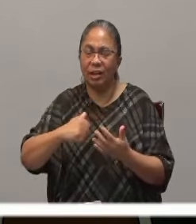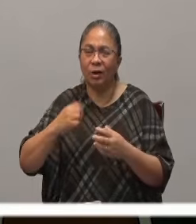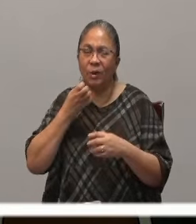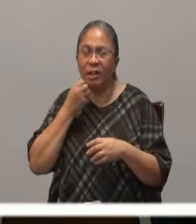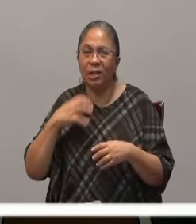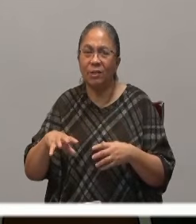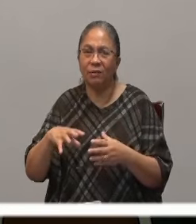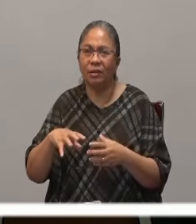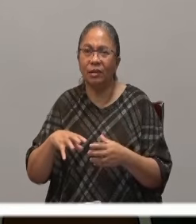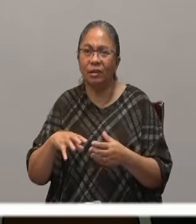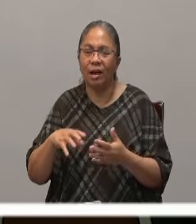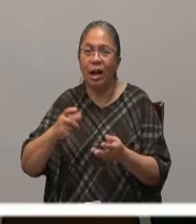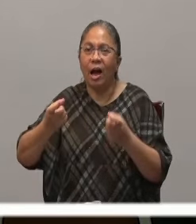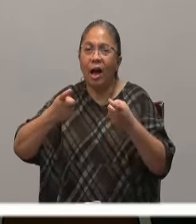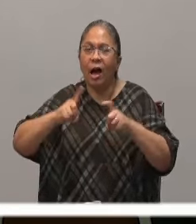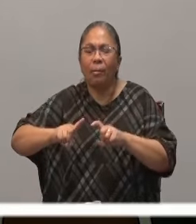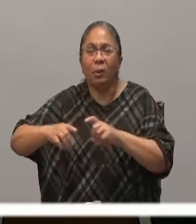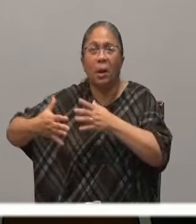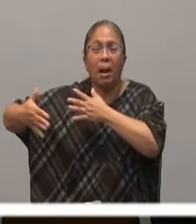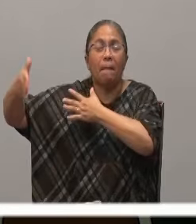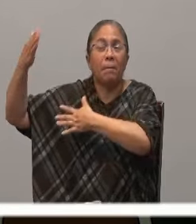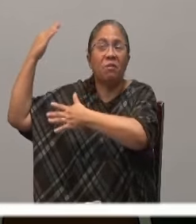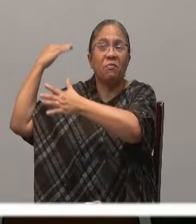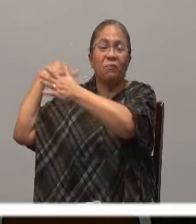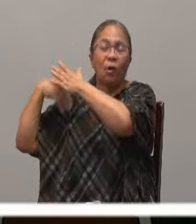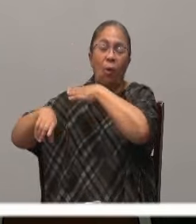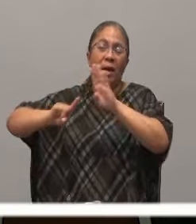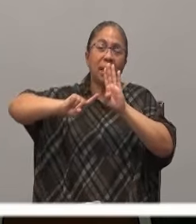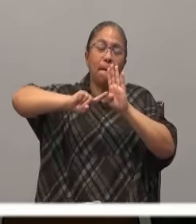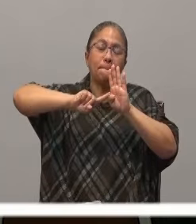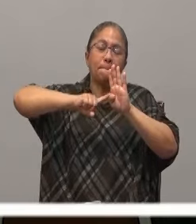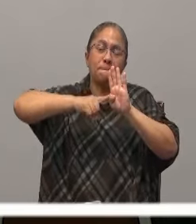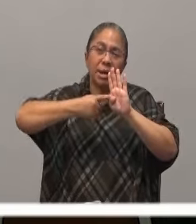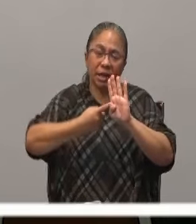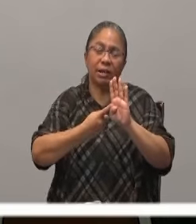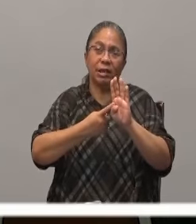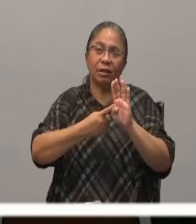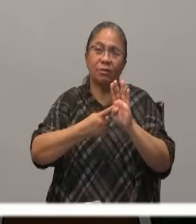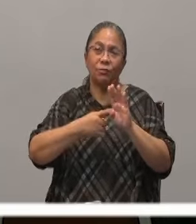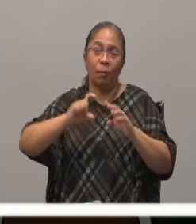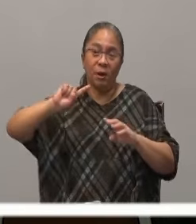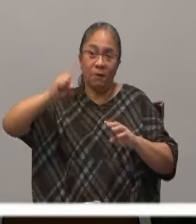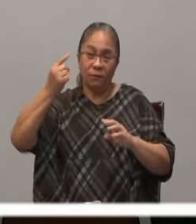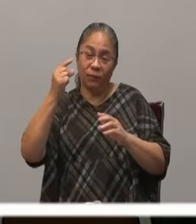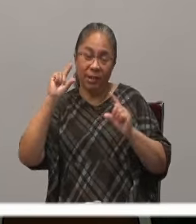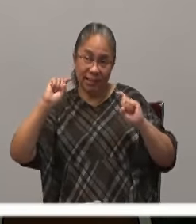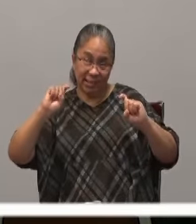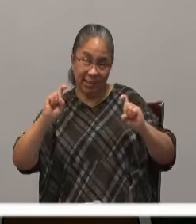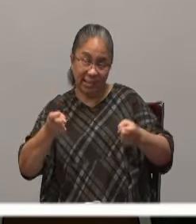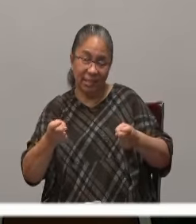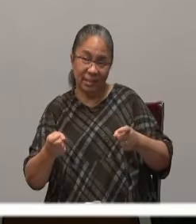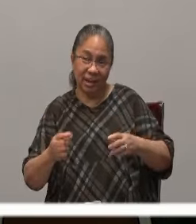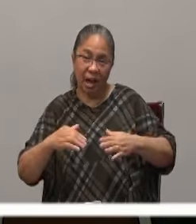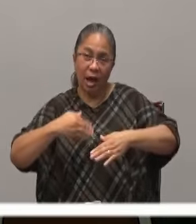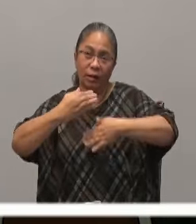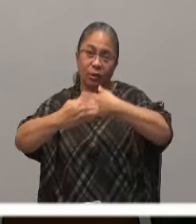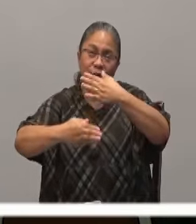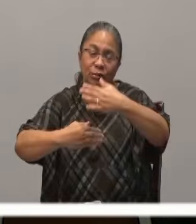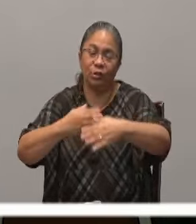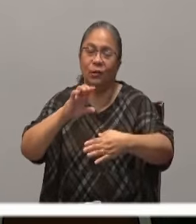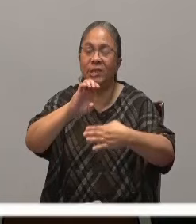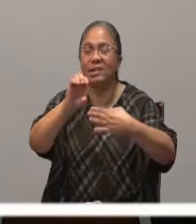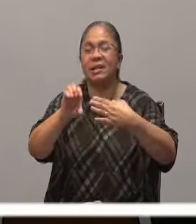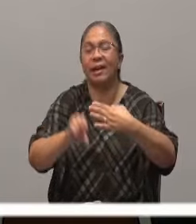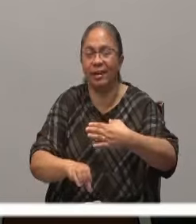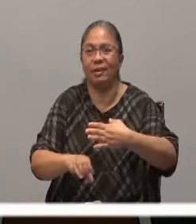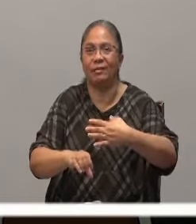sin, goes right back to the beginning from the very first sin and continues right back to the end. And